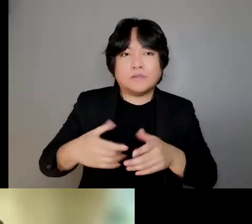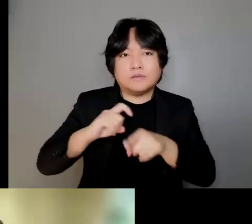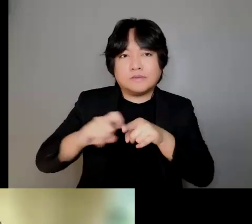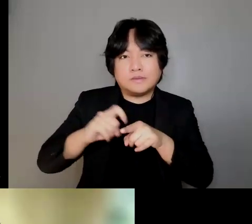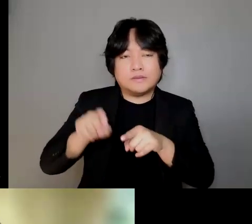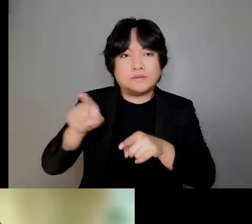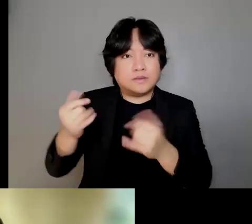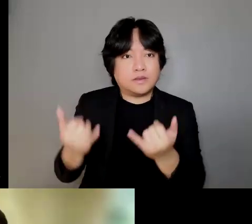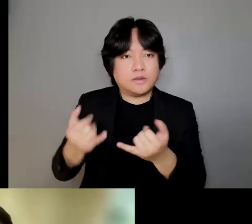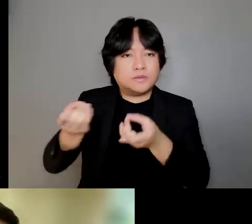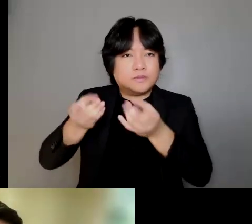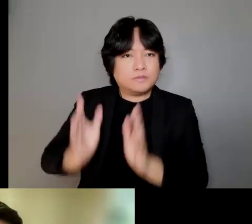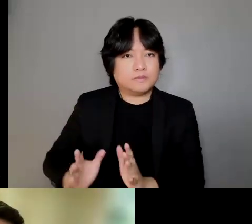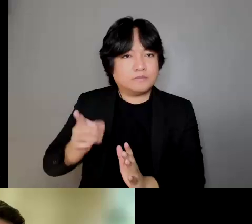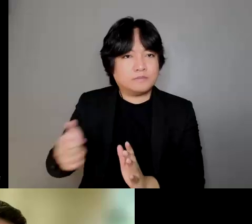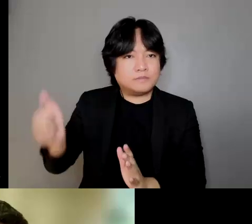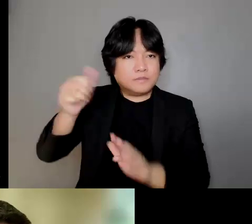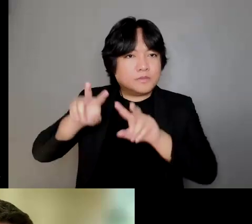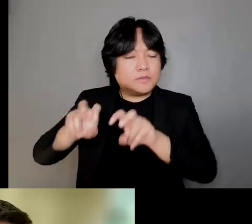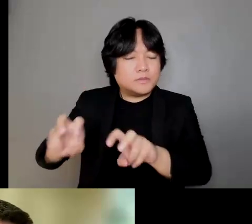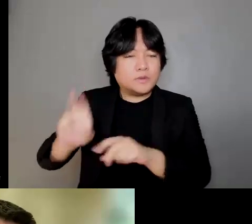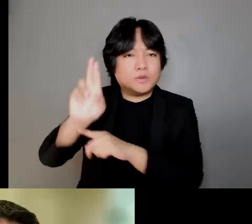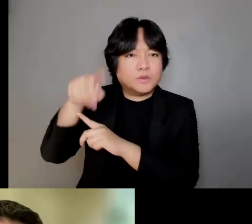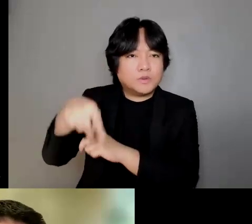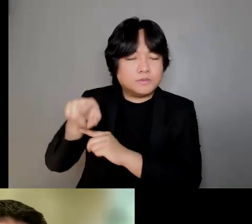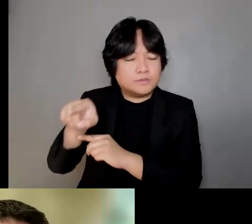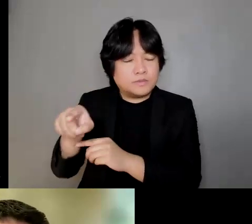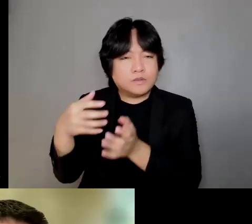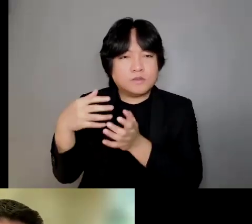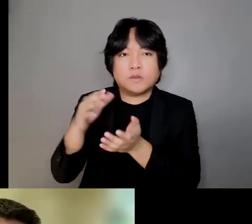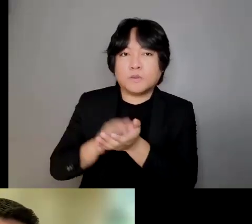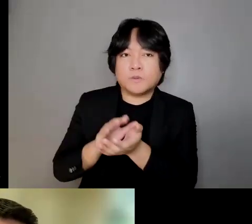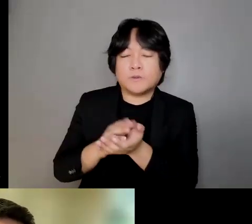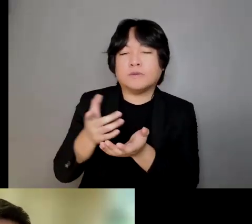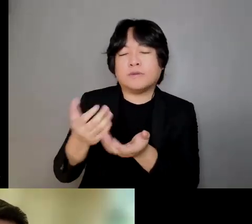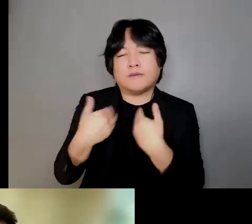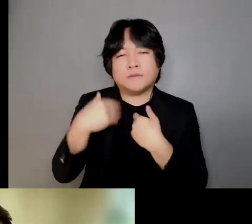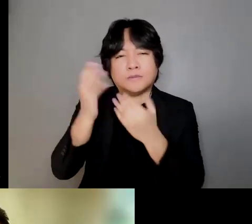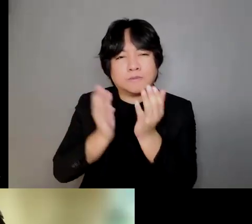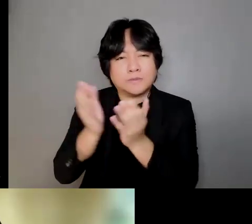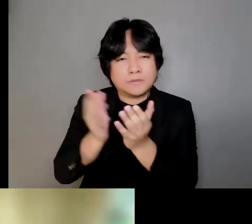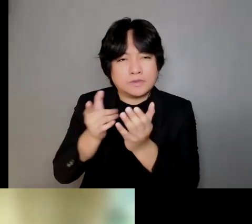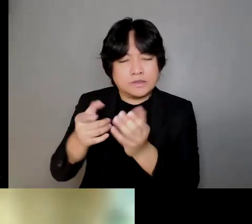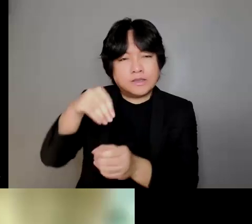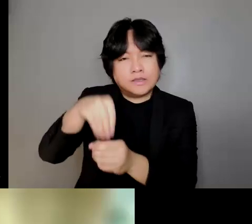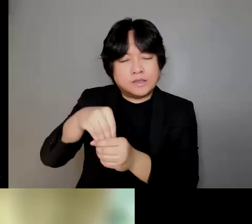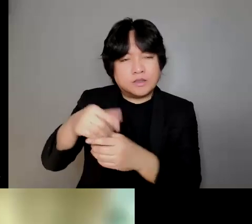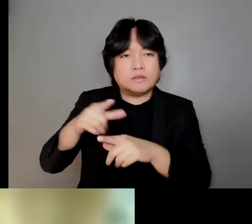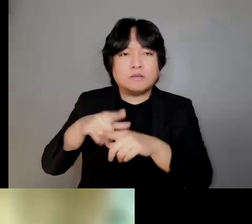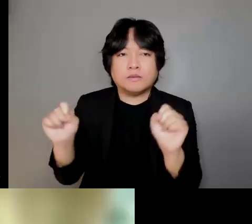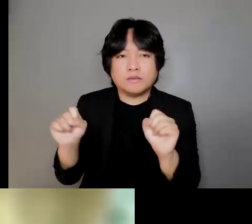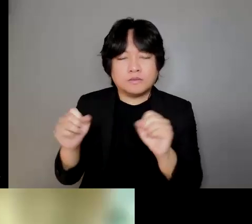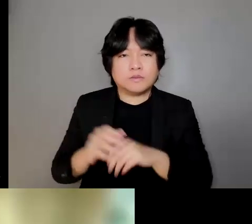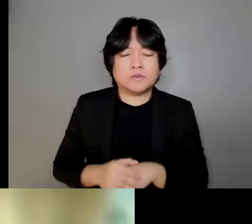also the Director of Research at the UP School of Statistics and the school's Director for Extension Services and External Linkages from the